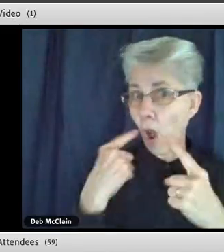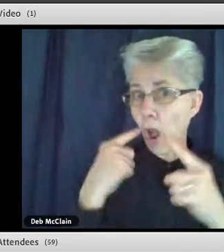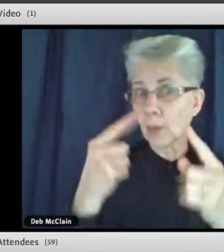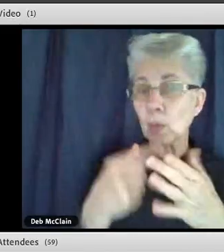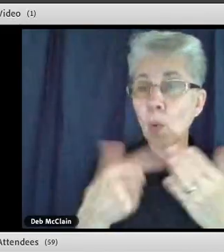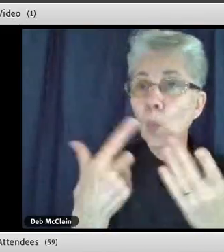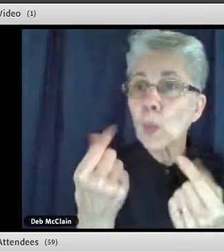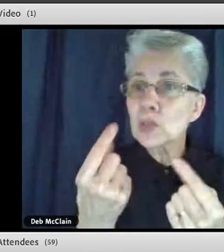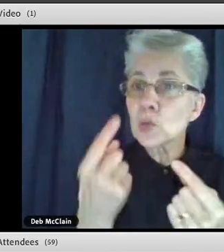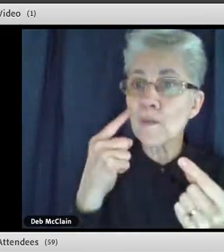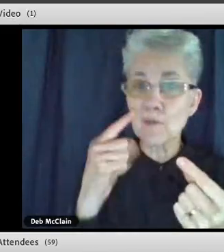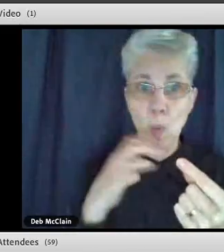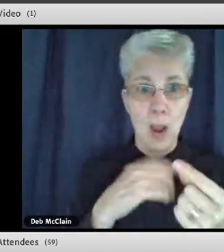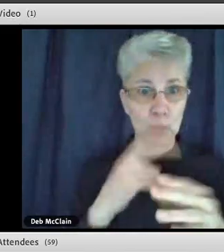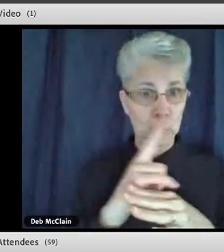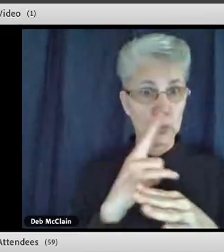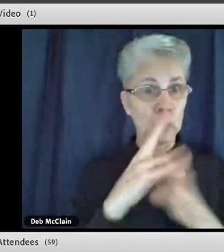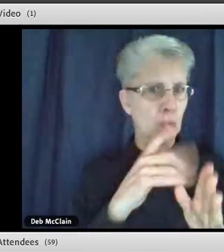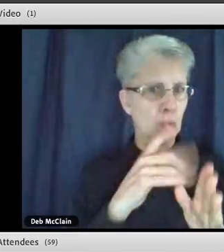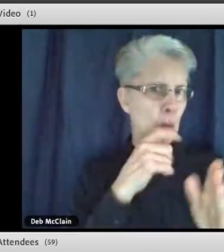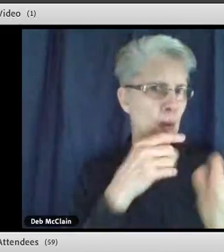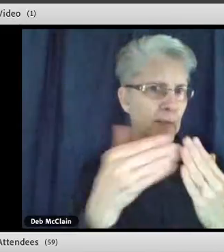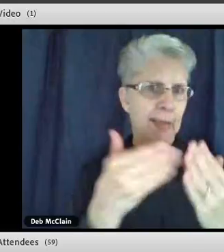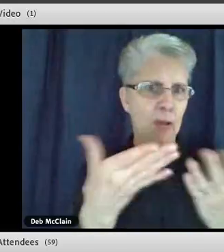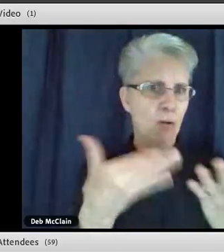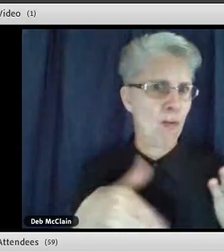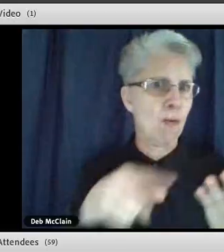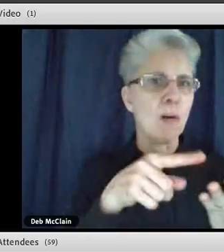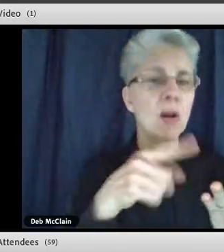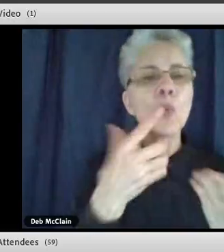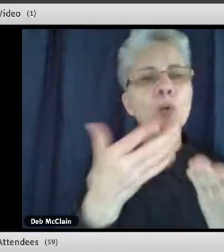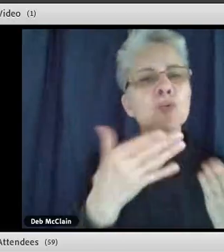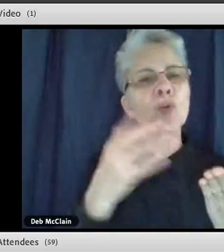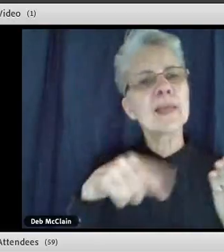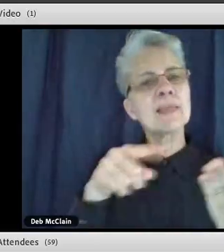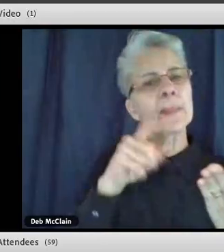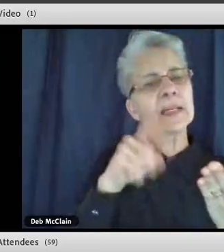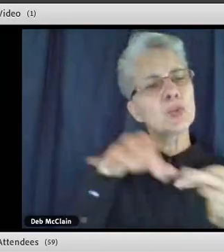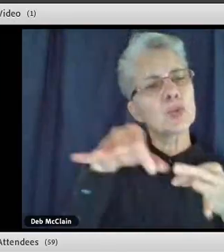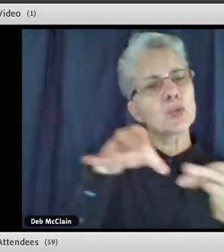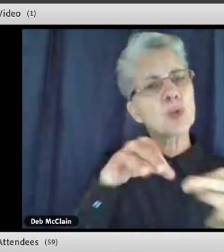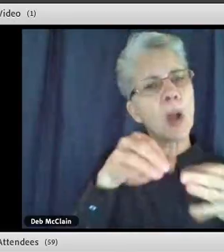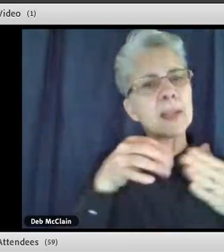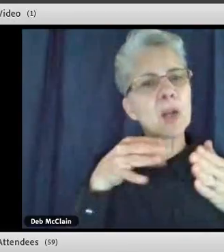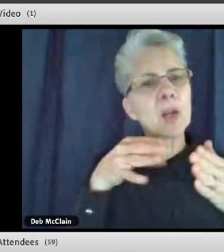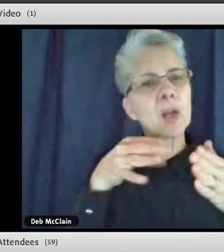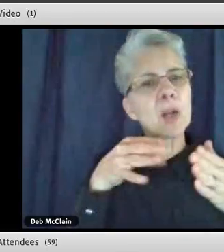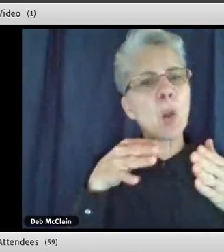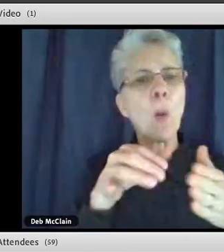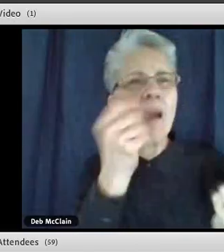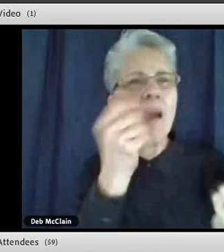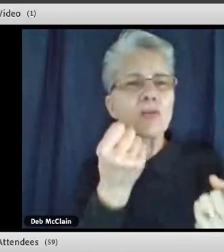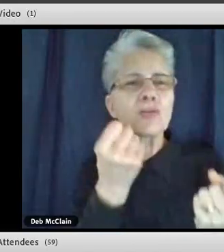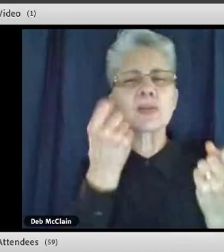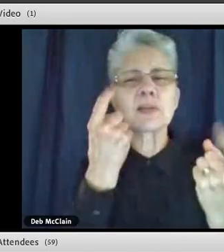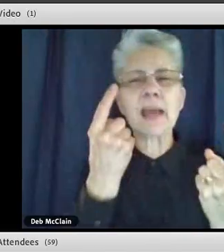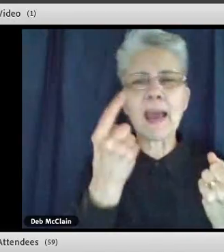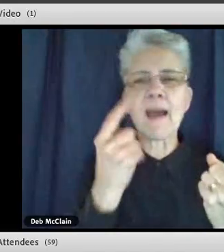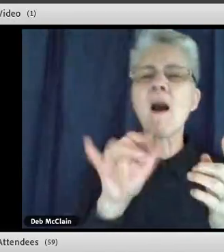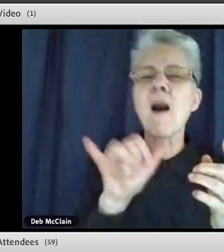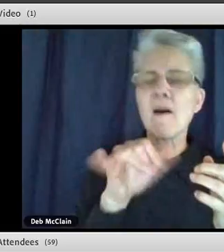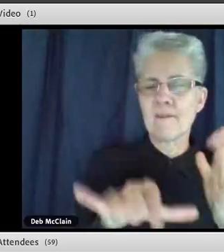our users, whoever they may be. We're serving them, and we need to describe it in a way that they can understand and that they can find